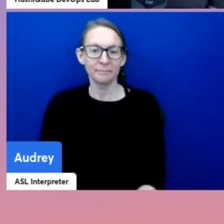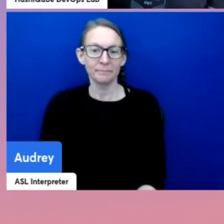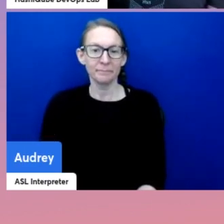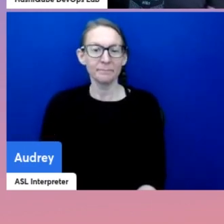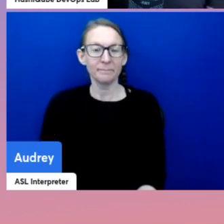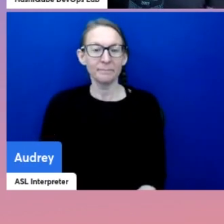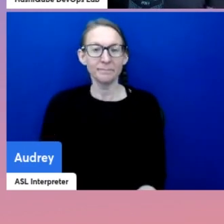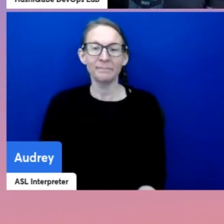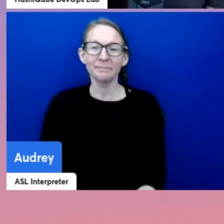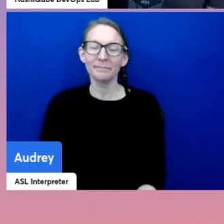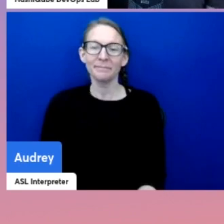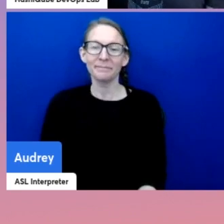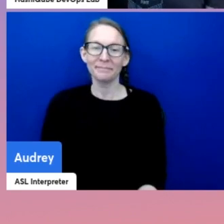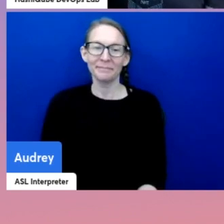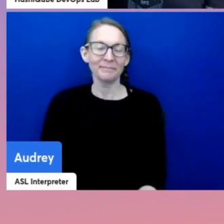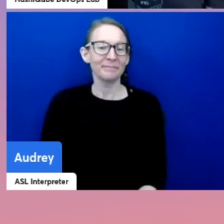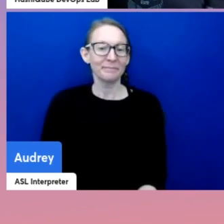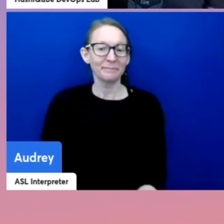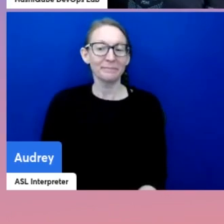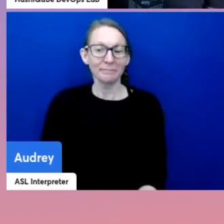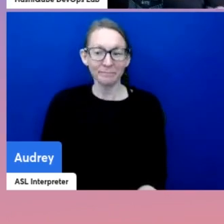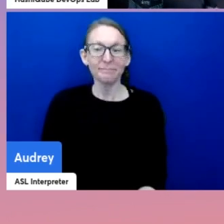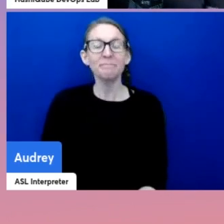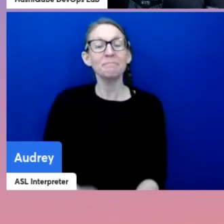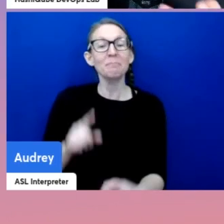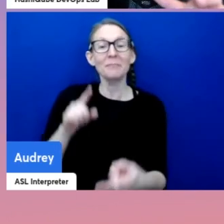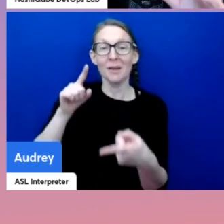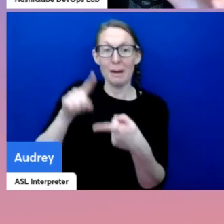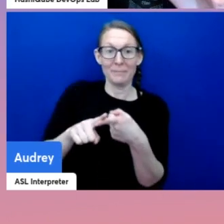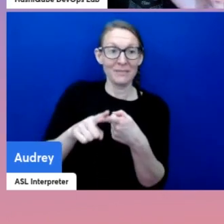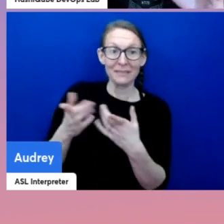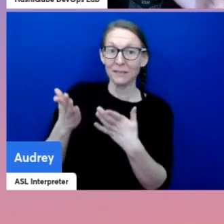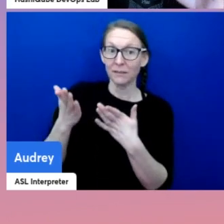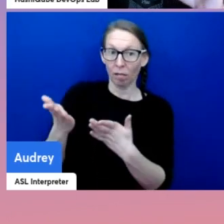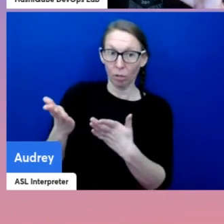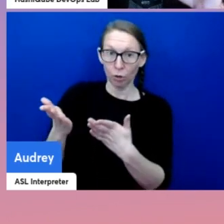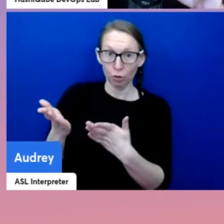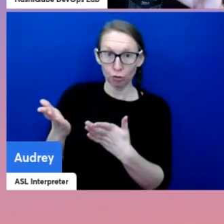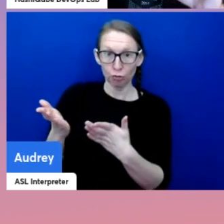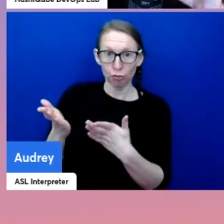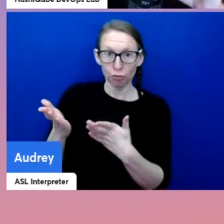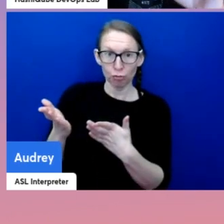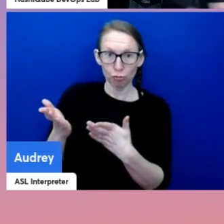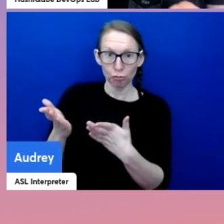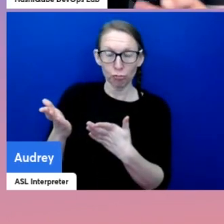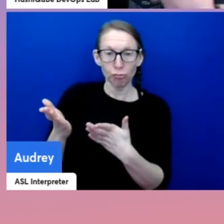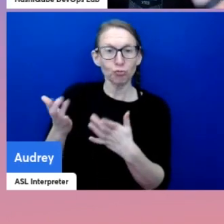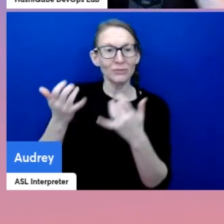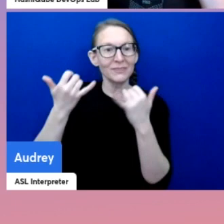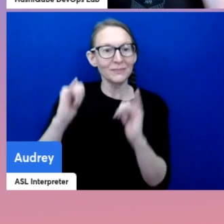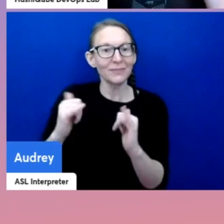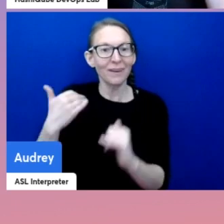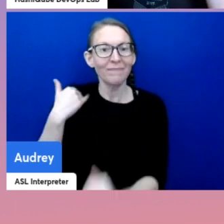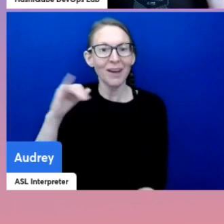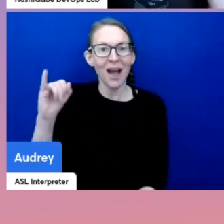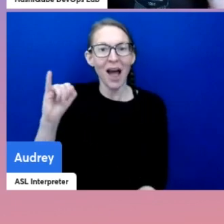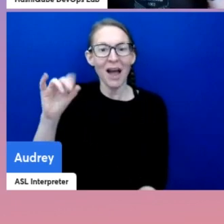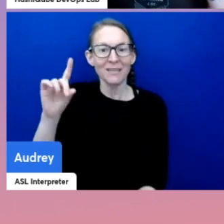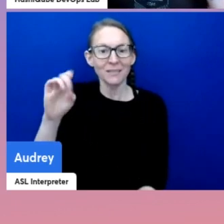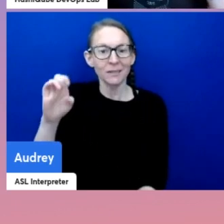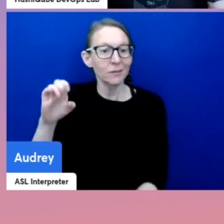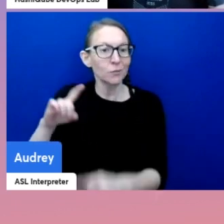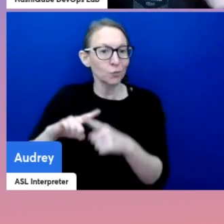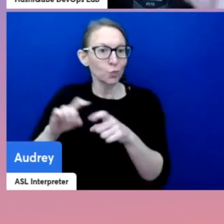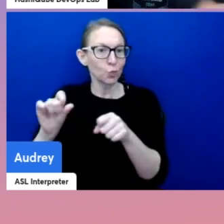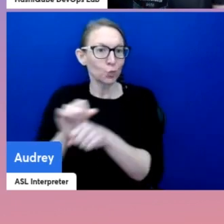Now, up until here, we still got an IDE to work in,